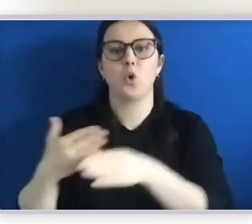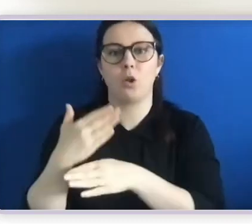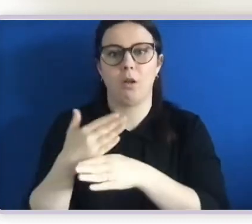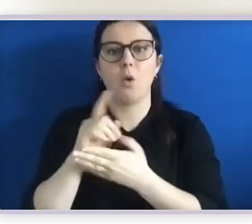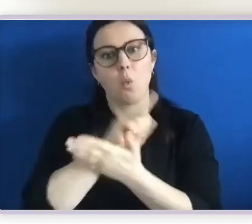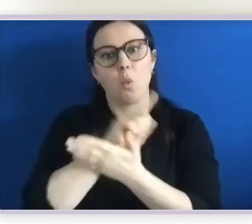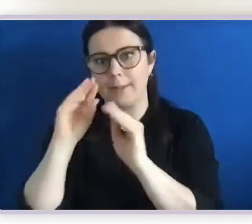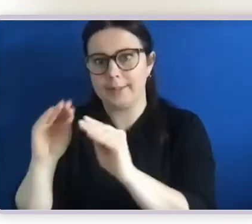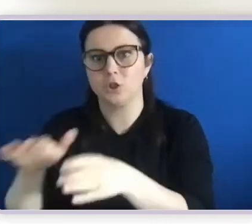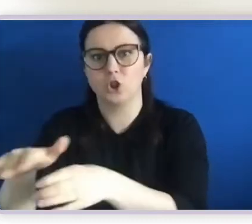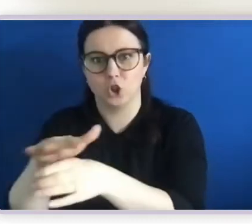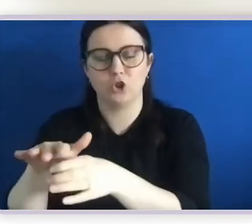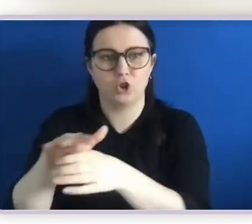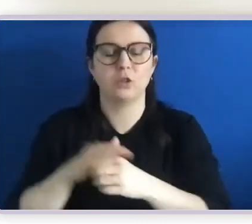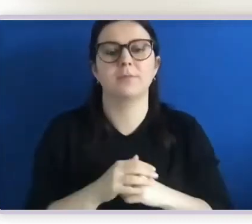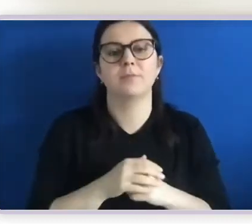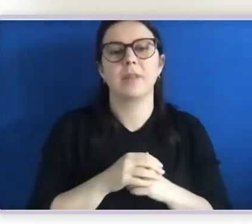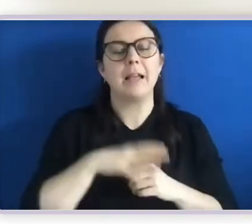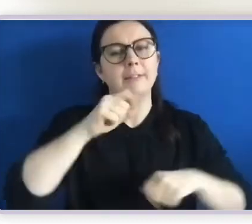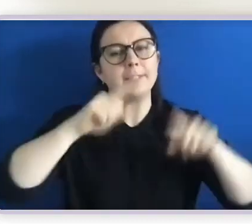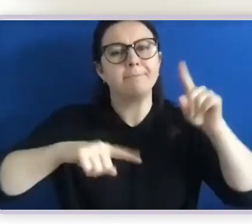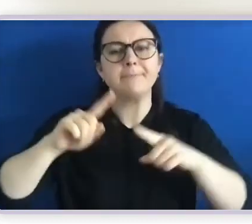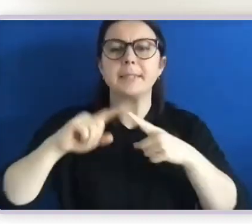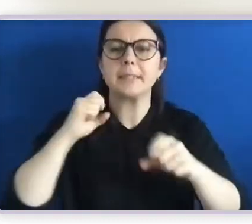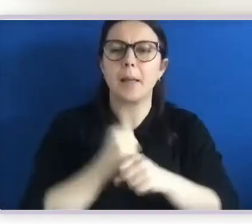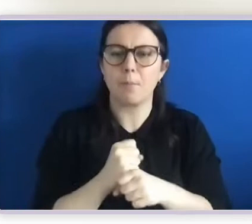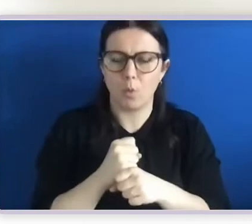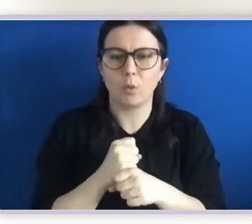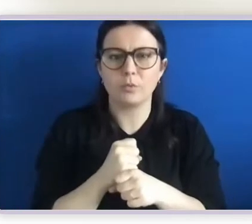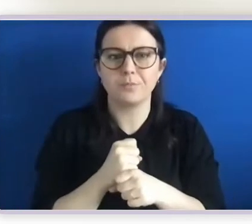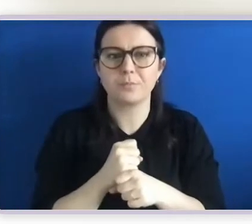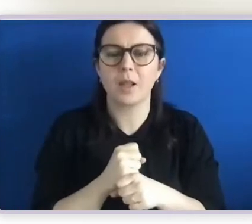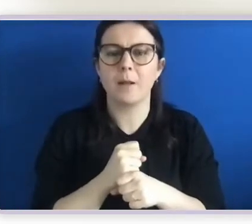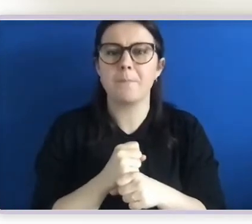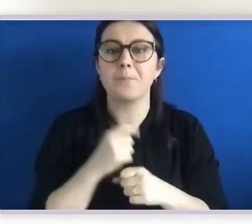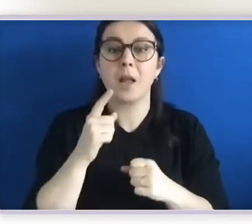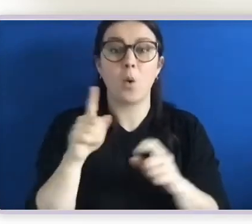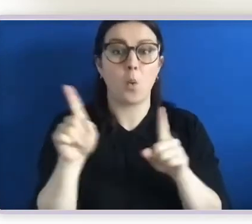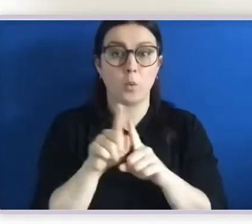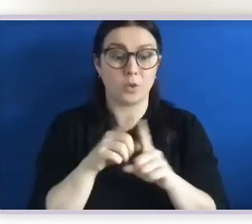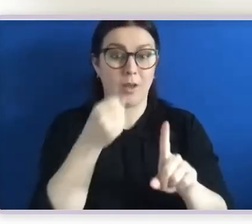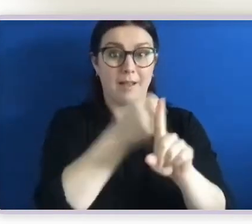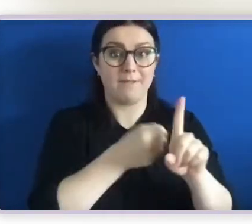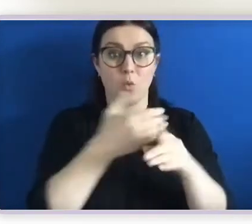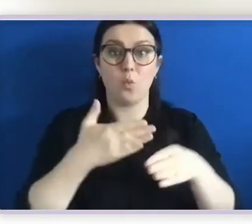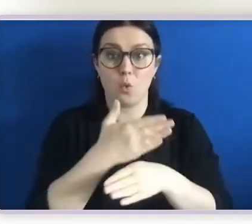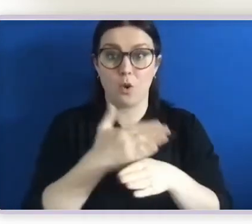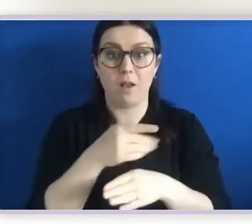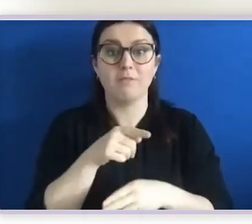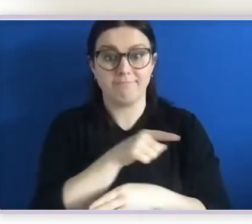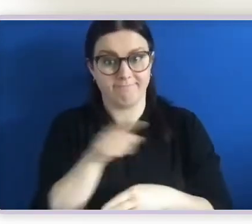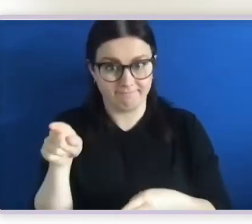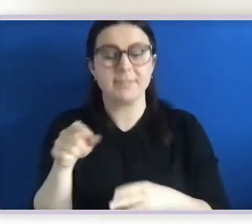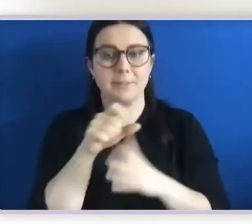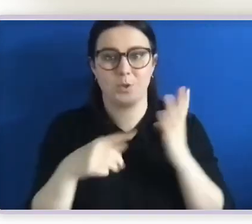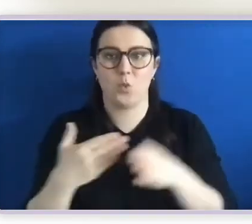There's a range of other examples. It's important to realise that advocacy workers are also disability workers. And I might